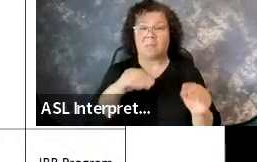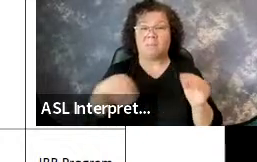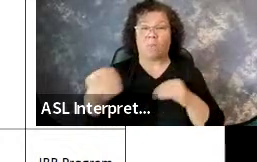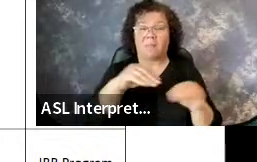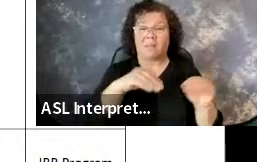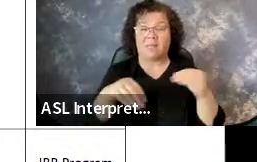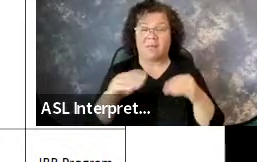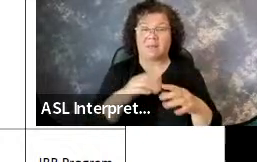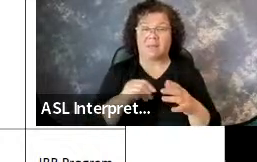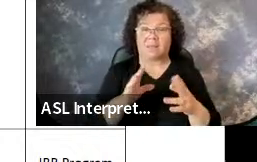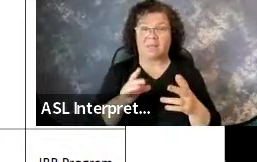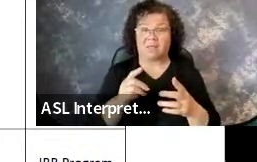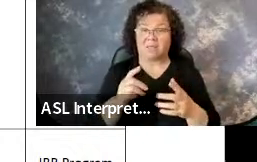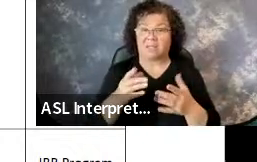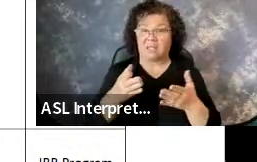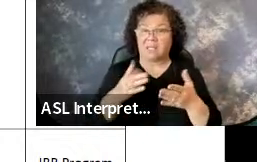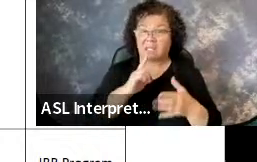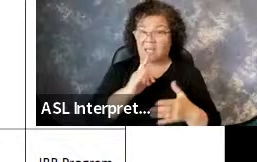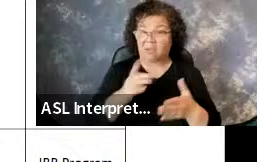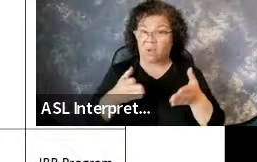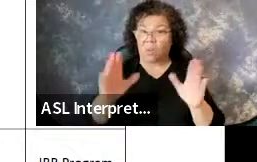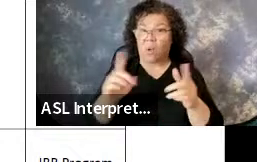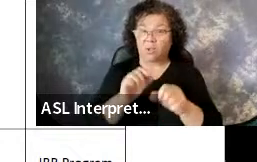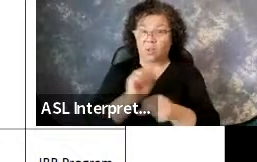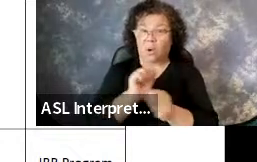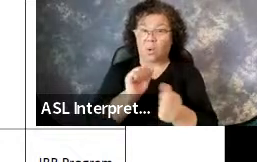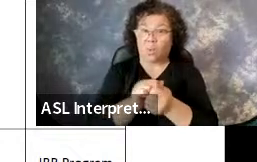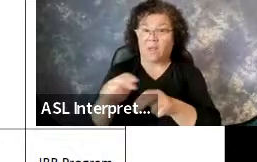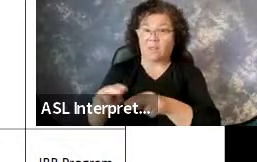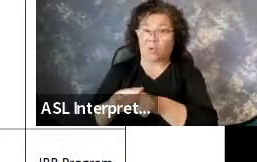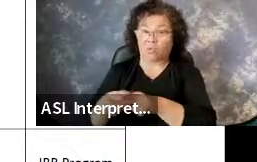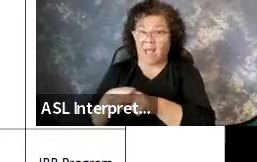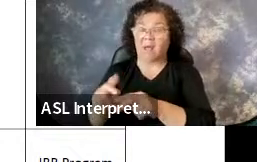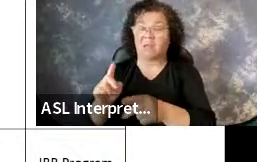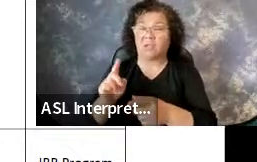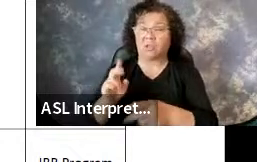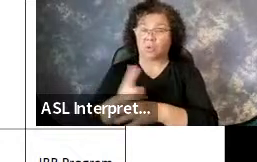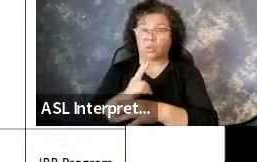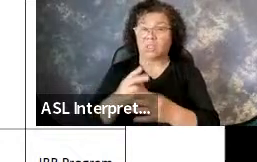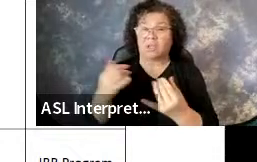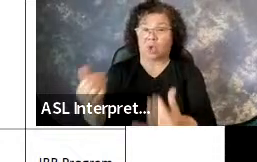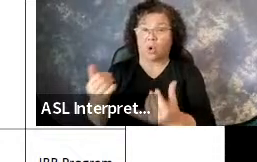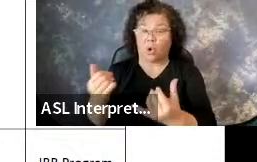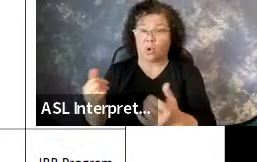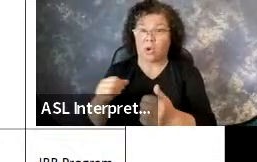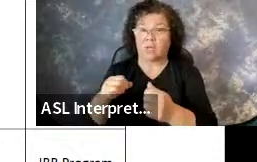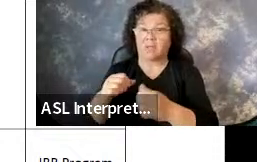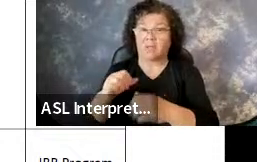If there's ways to work with the rail to improve mobility using existing infrastructure.